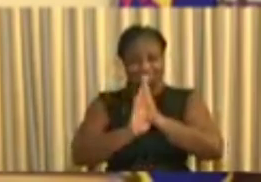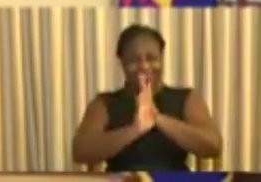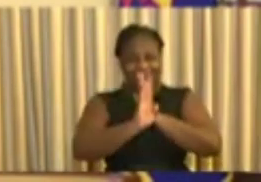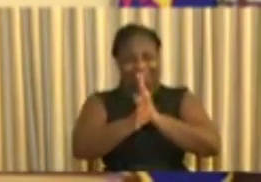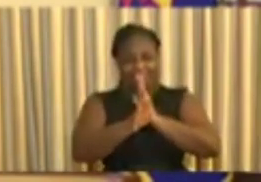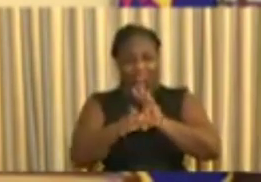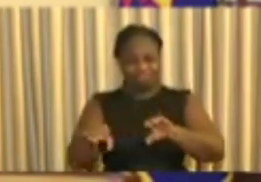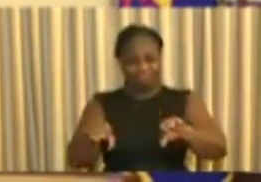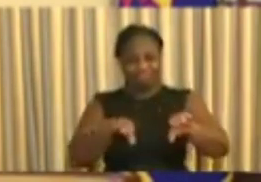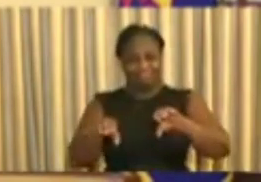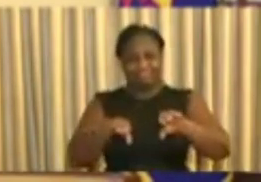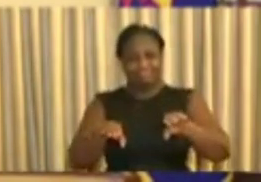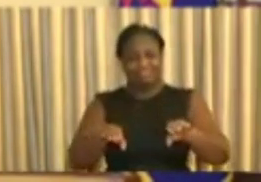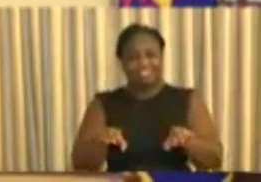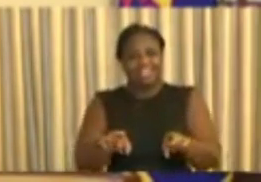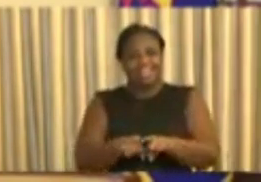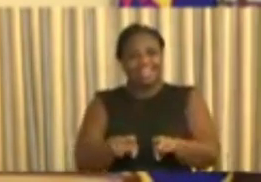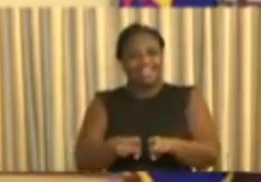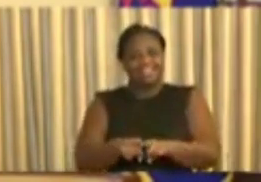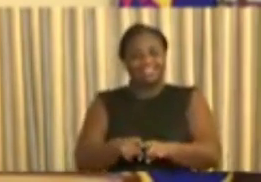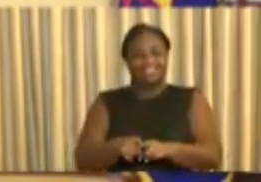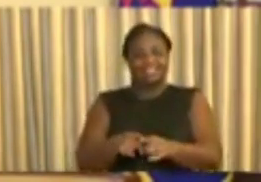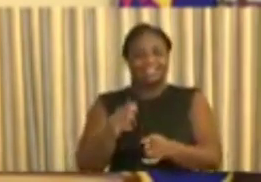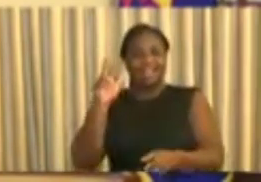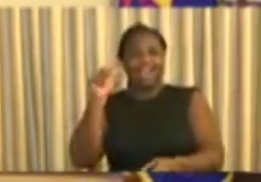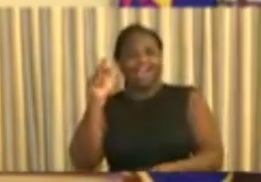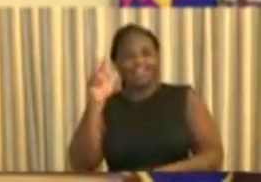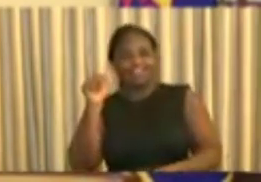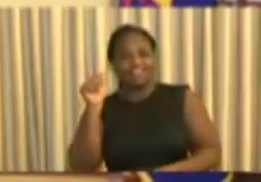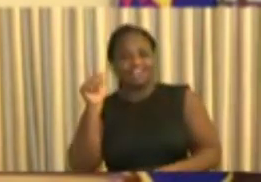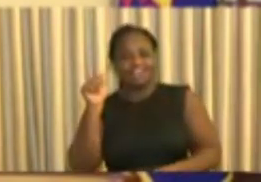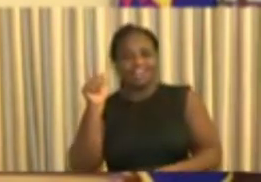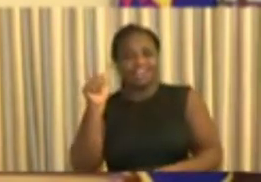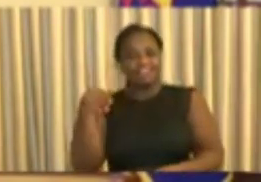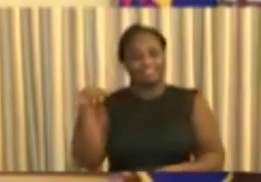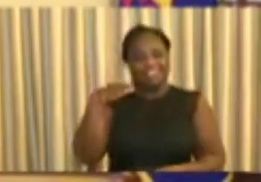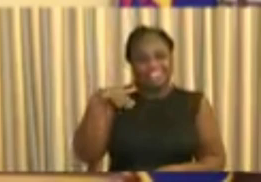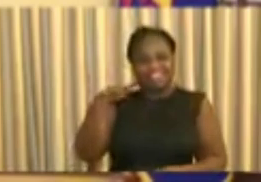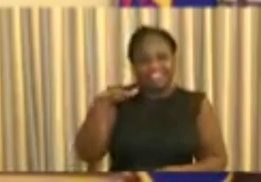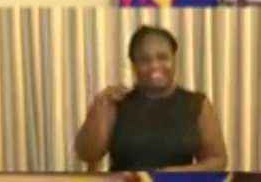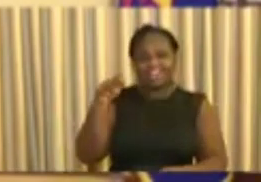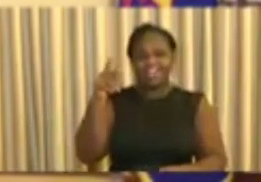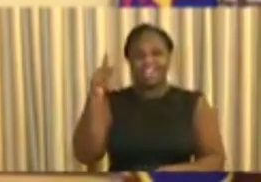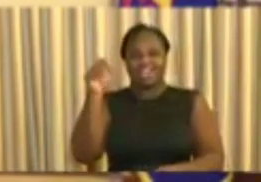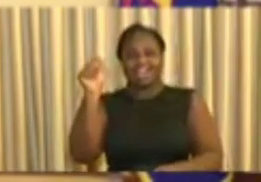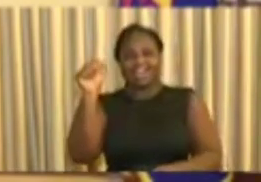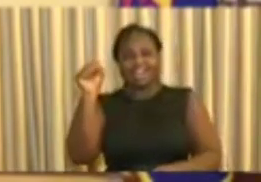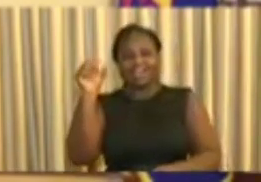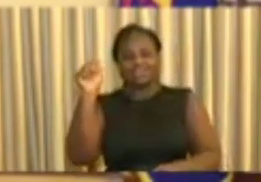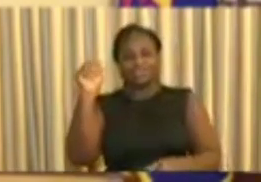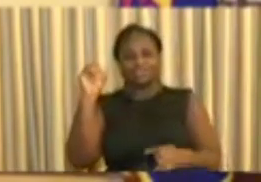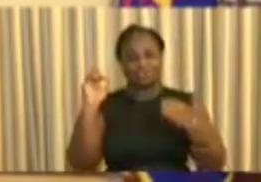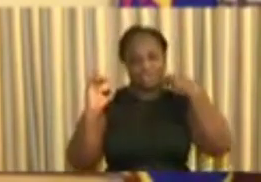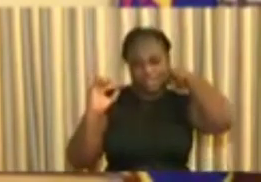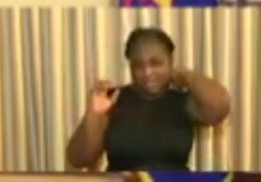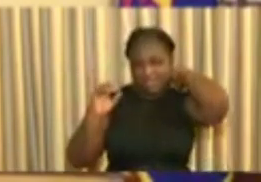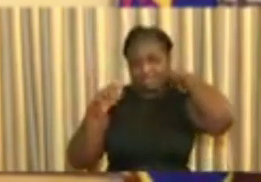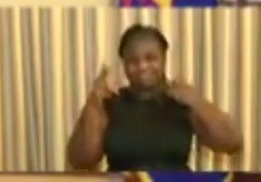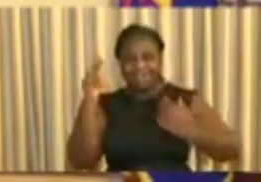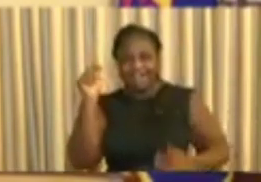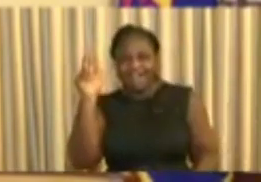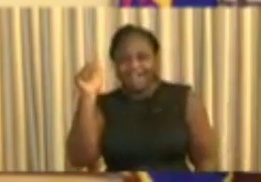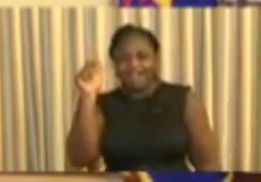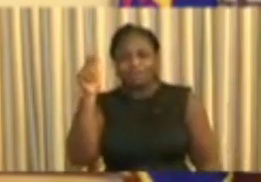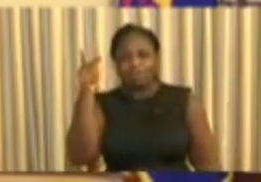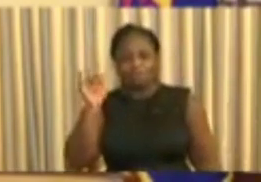movement and asked the residents of the Greater Accra Metropolitan Area and Kasoa and the Greater